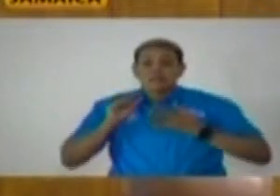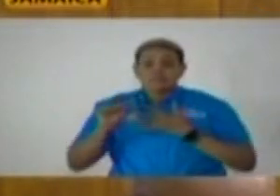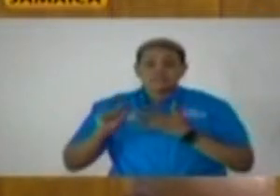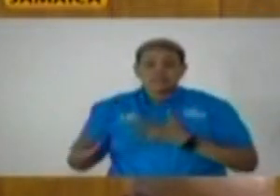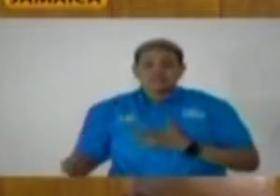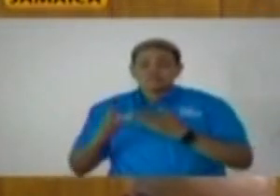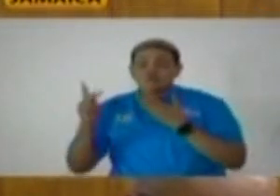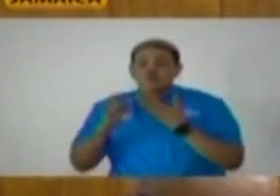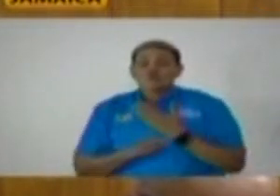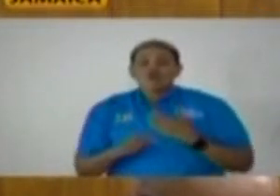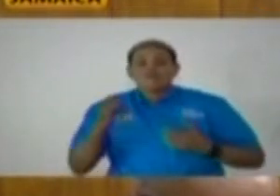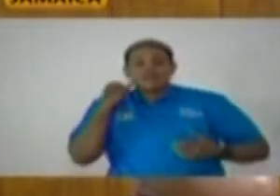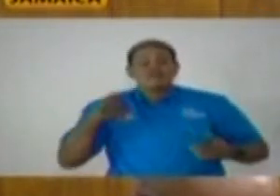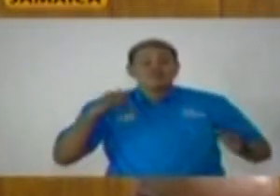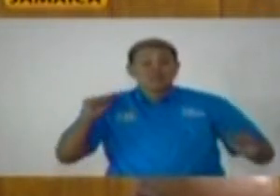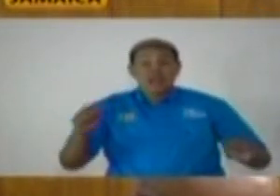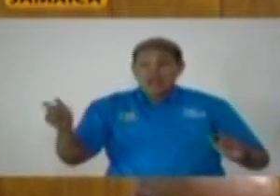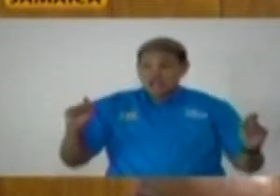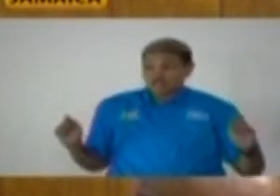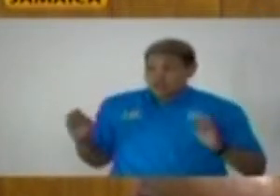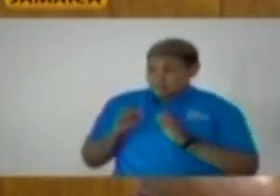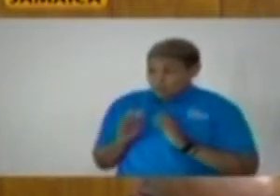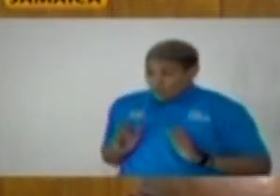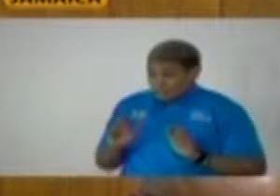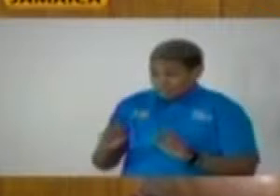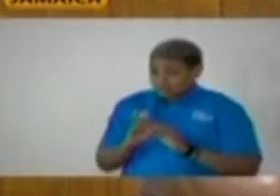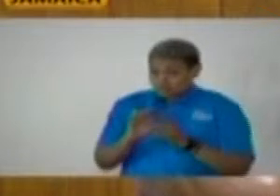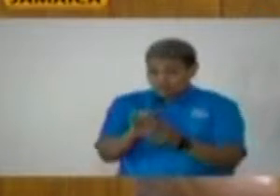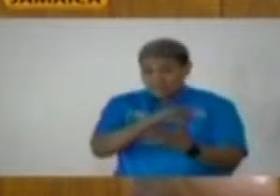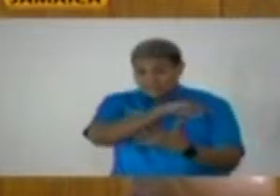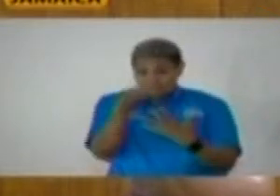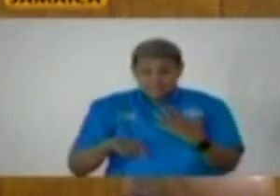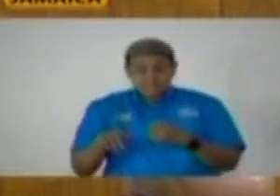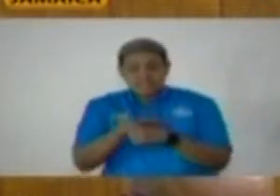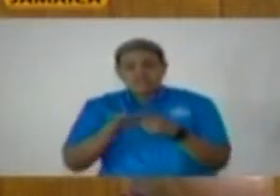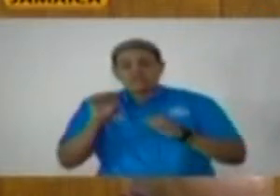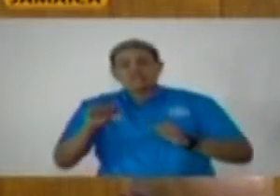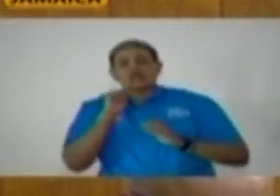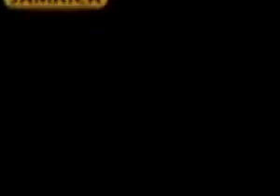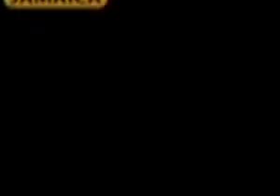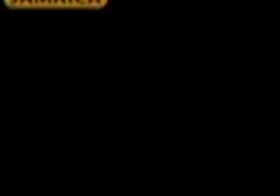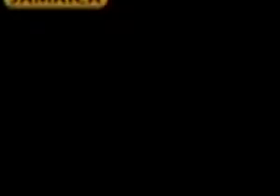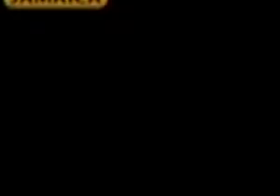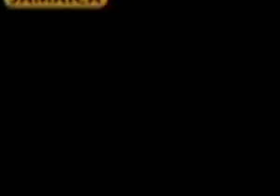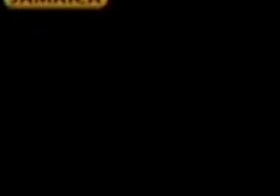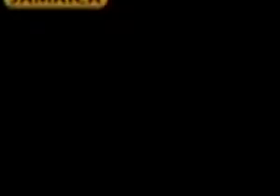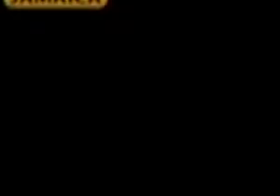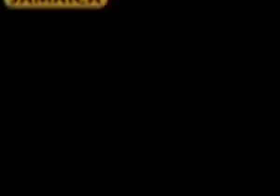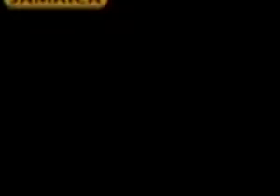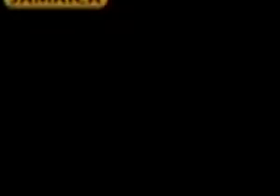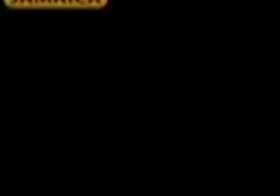Program. If we can attract more investments in these areas, this can lead to opportunities